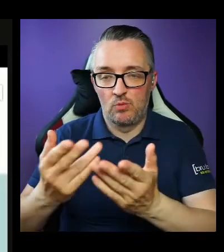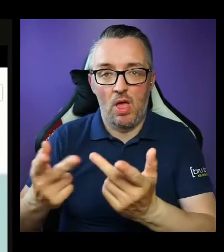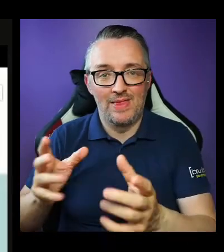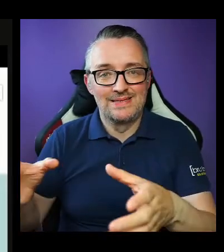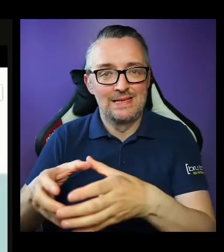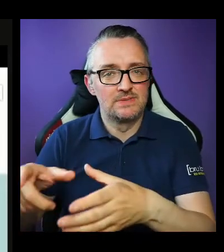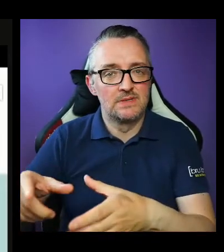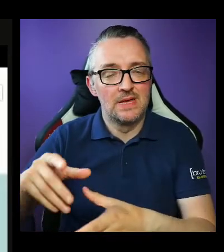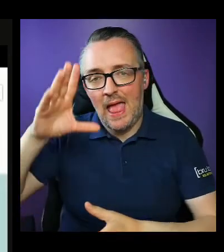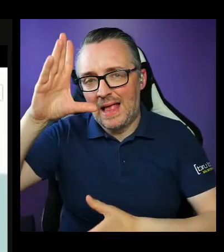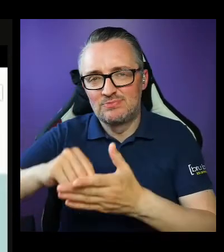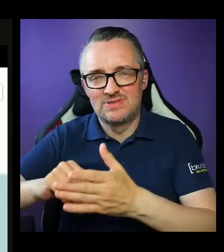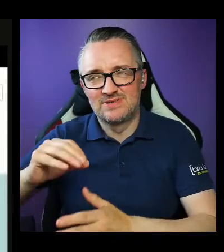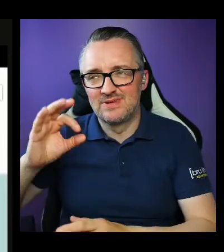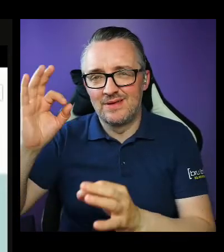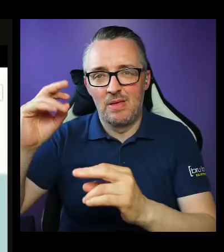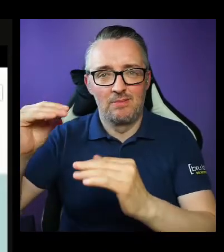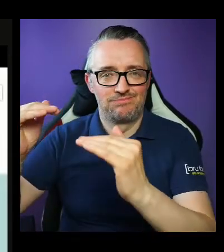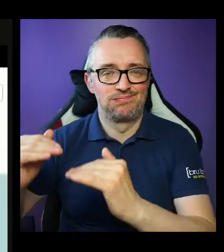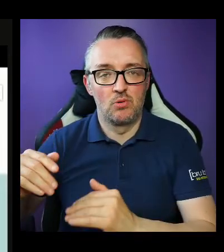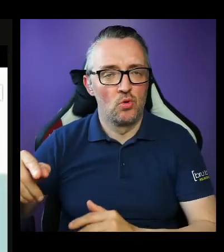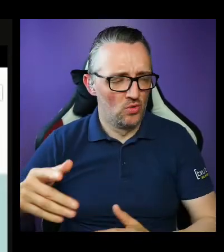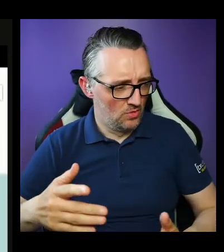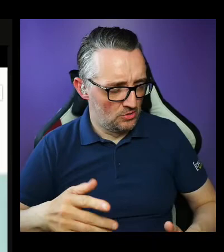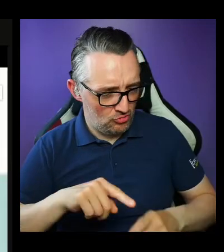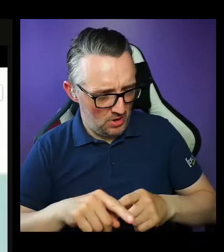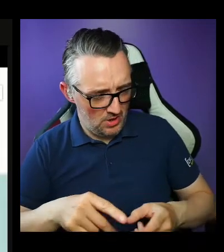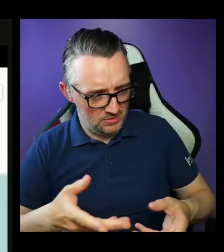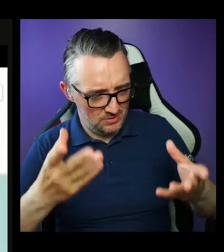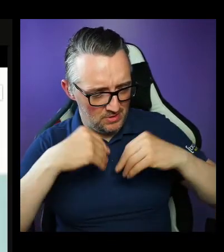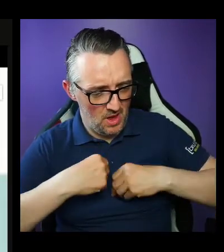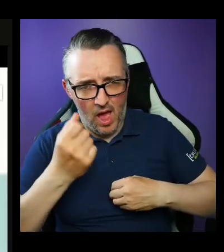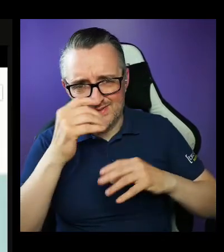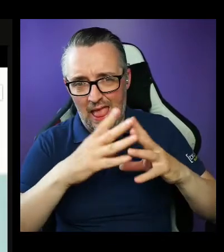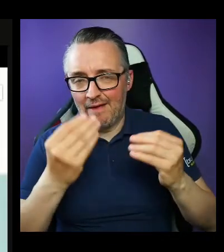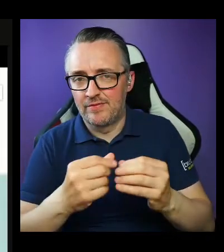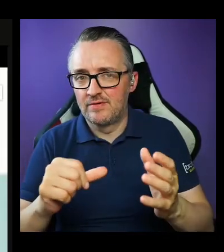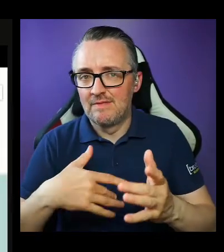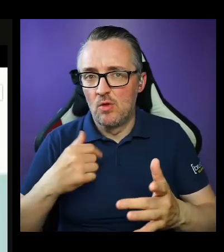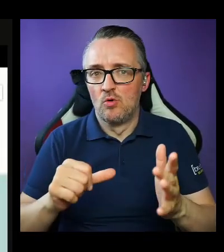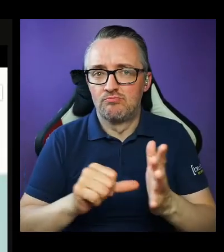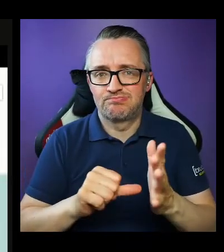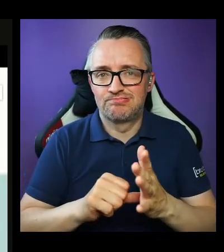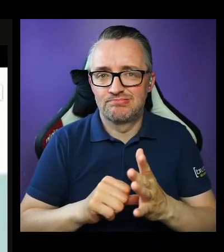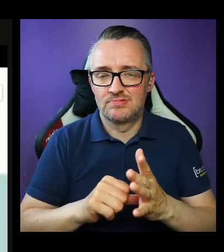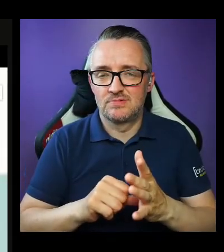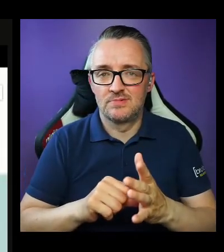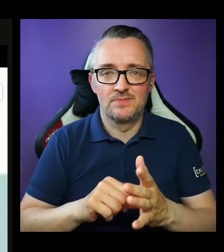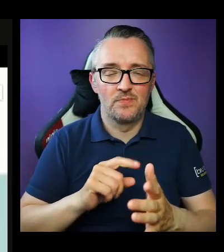less experience. Then it was quite difficult for them to understand what was happening in there with some of these